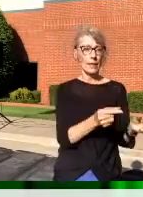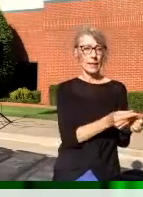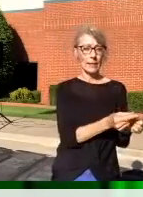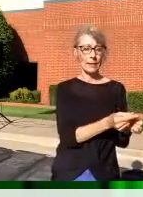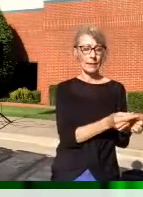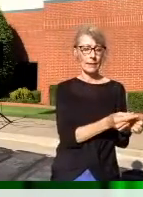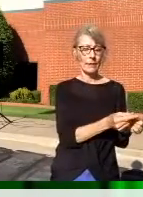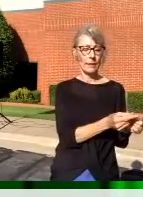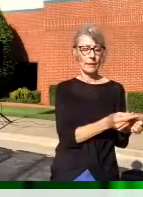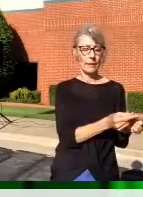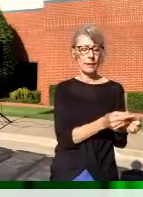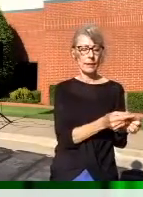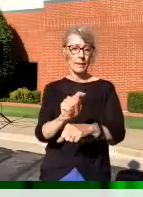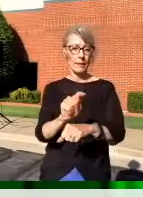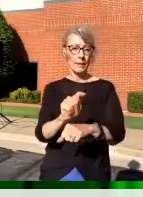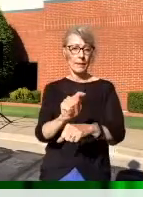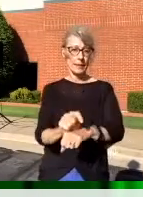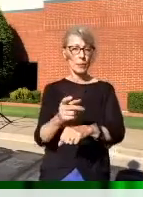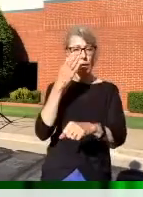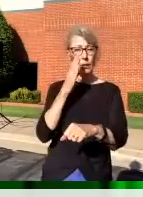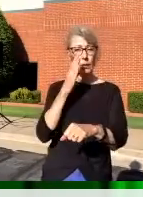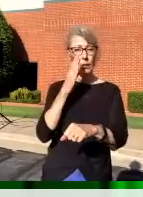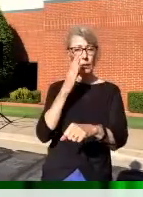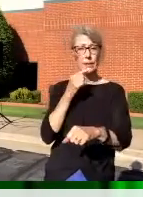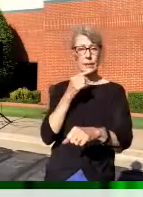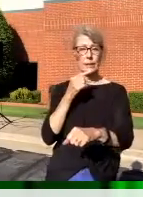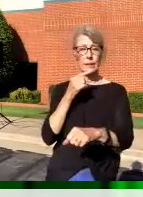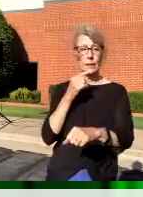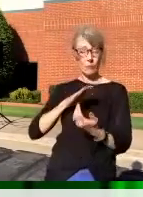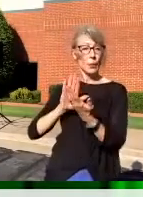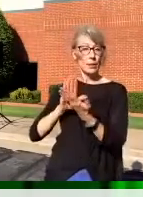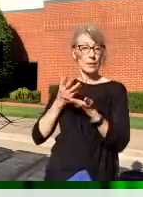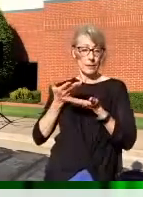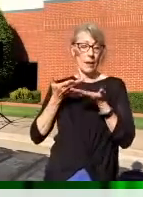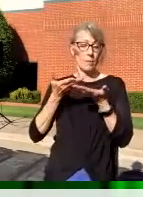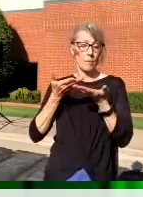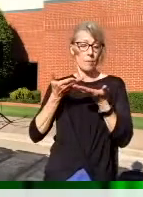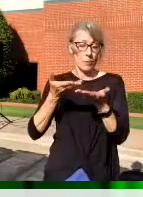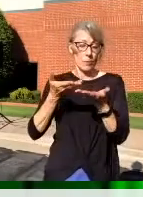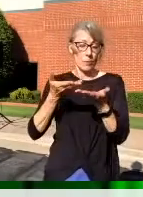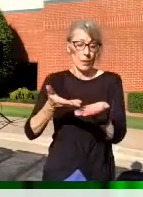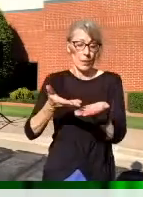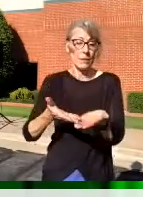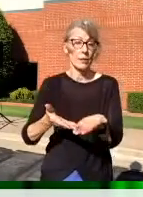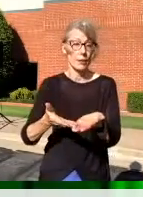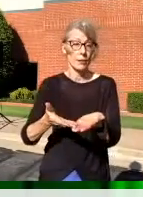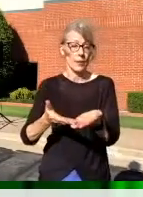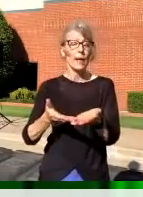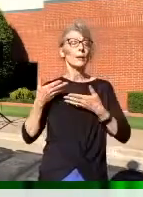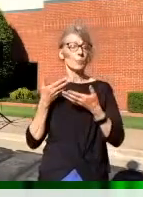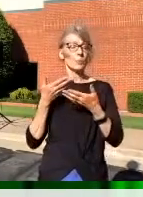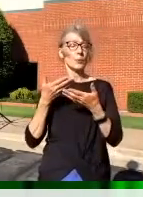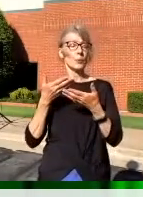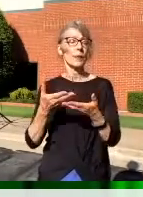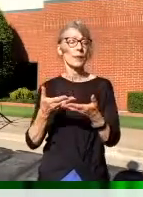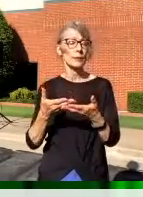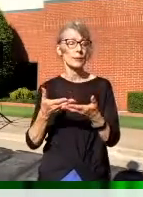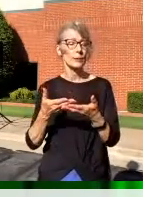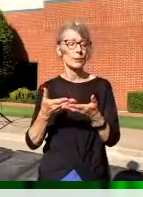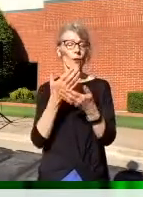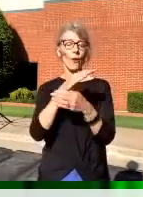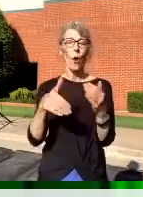my presence. And then through that presence, you will bring wholeness and life and beauty for the whole